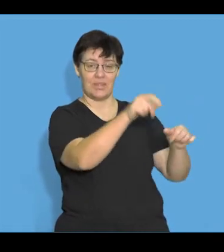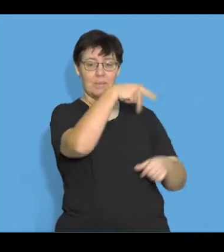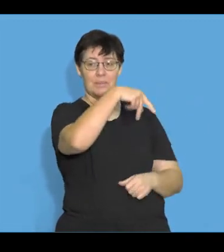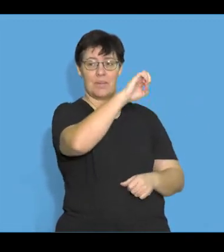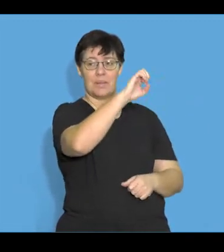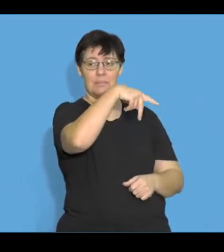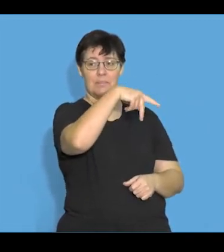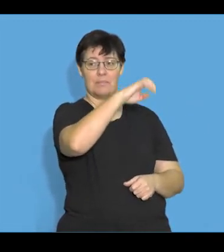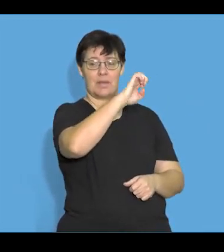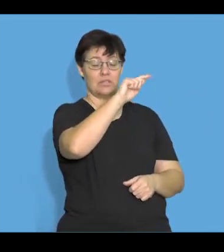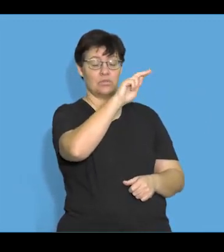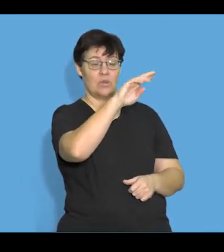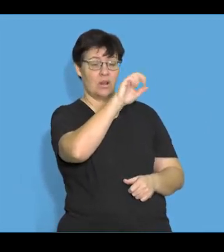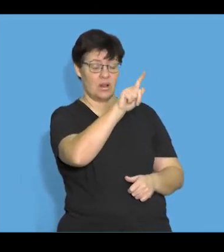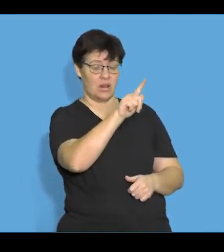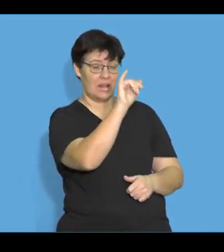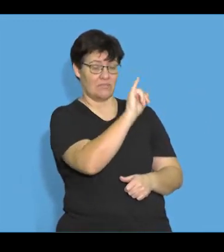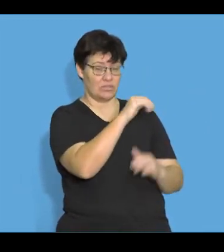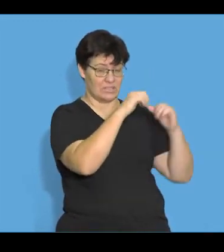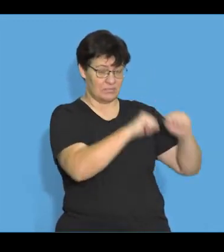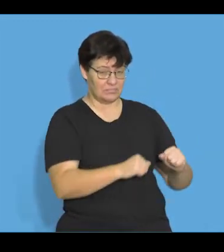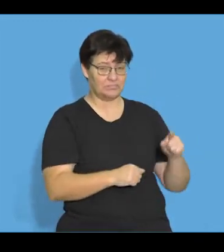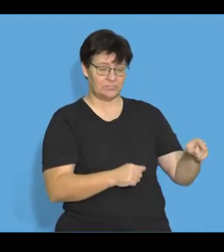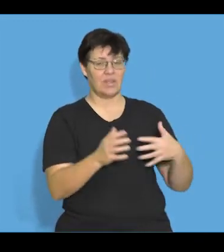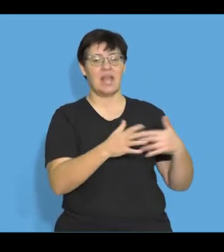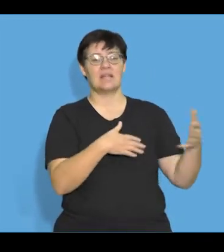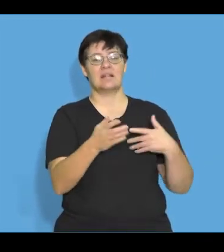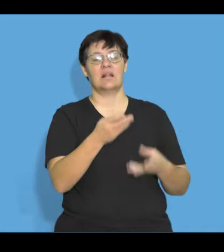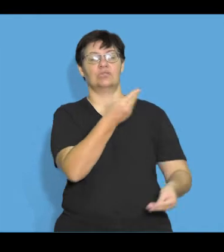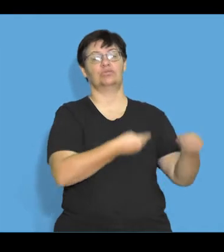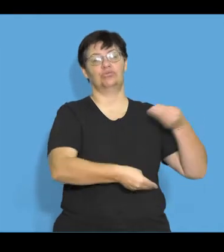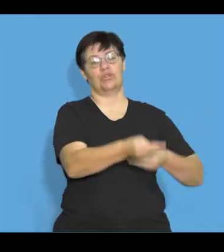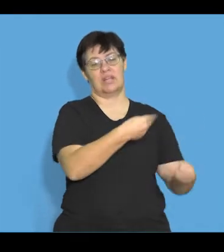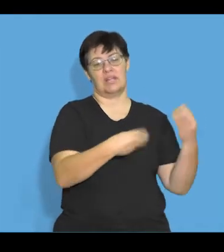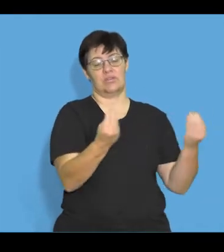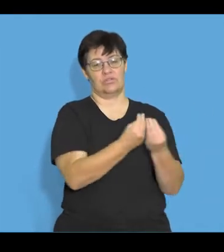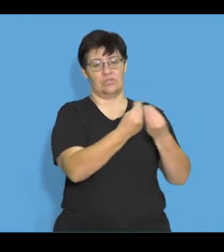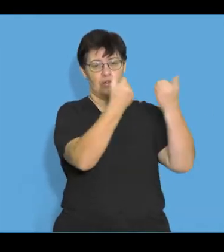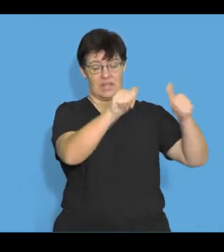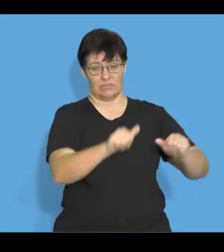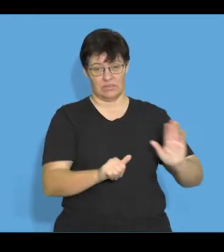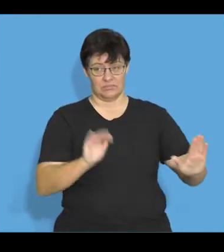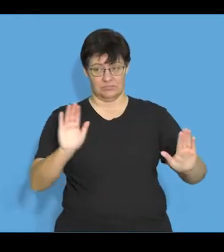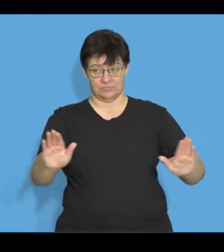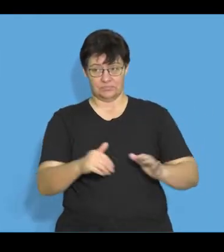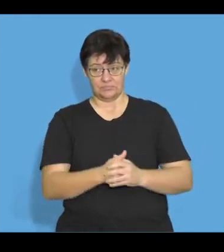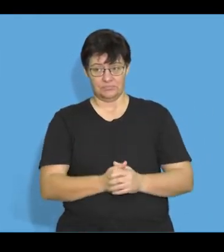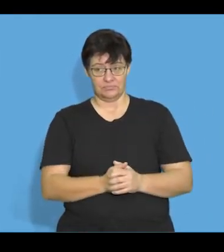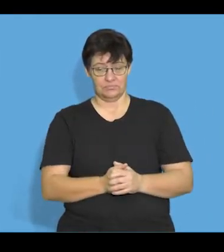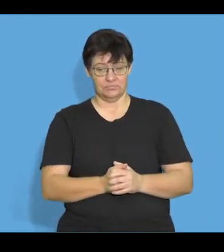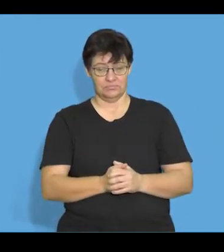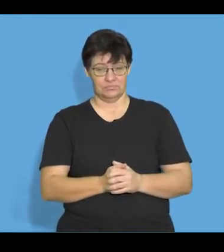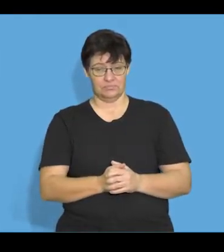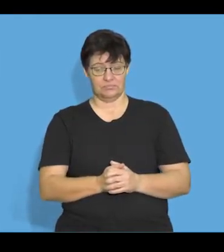system, that's the one we dealt with there, you're dealing with the trading stock account.